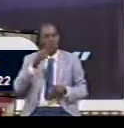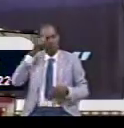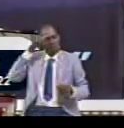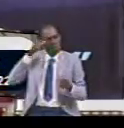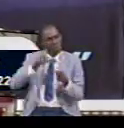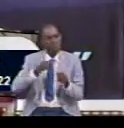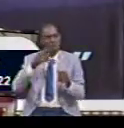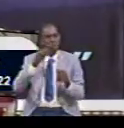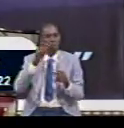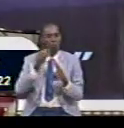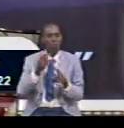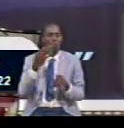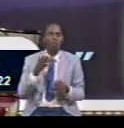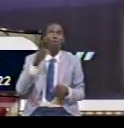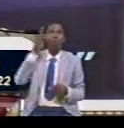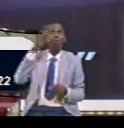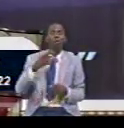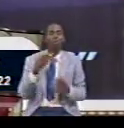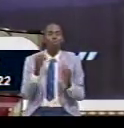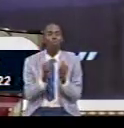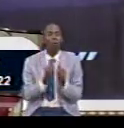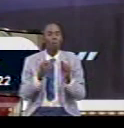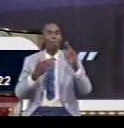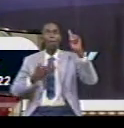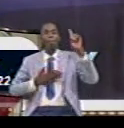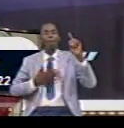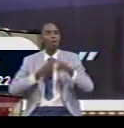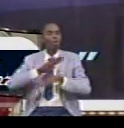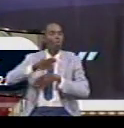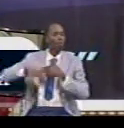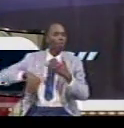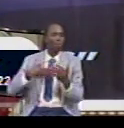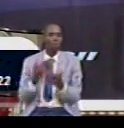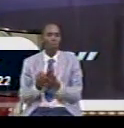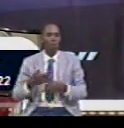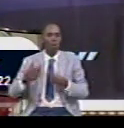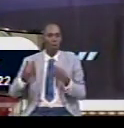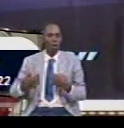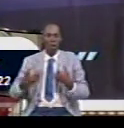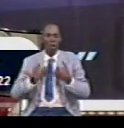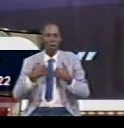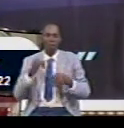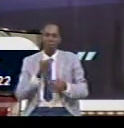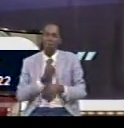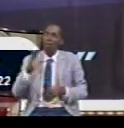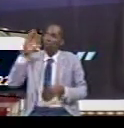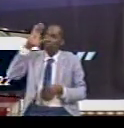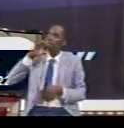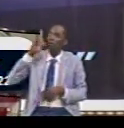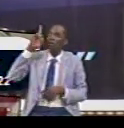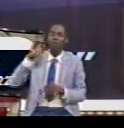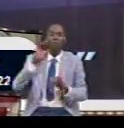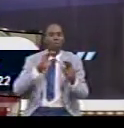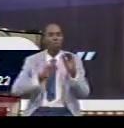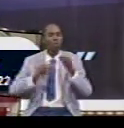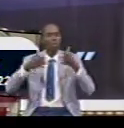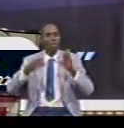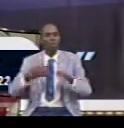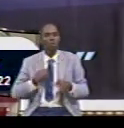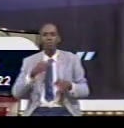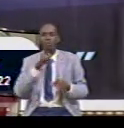word of God. It says, with my whole heart have I sought thee. Oh, let me not wander from